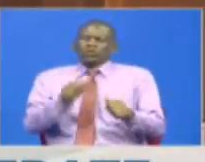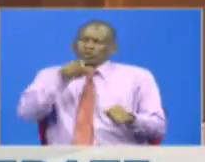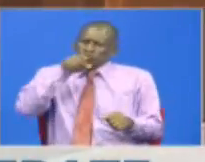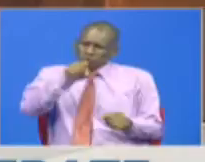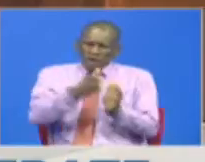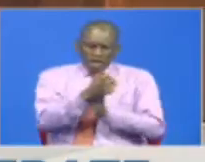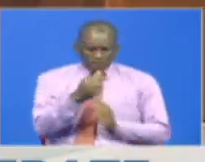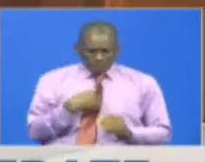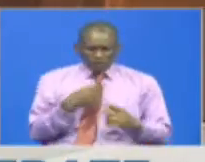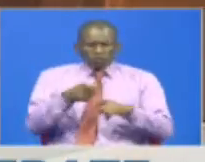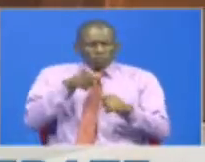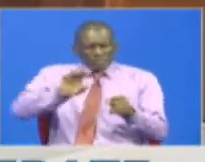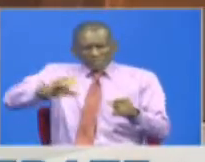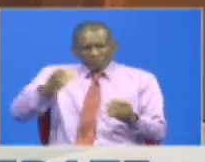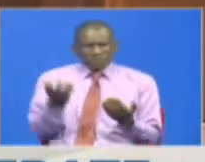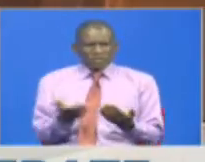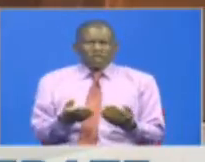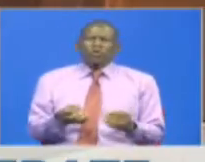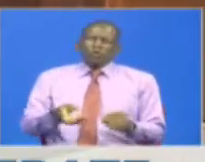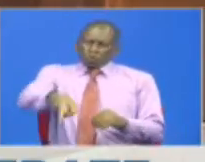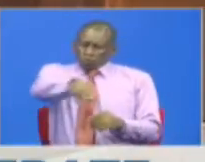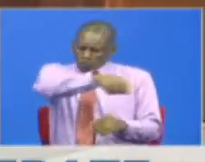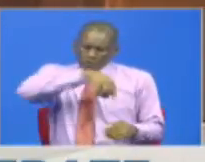Speaker, was gaining